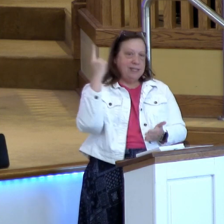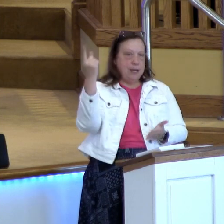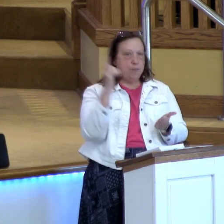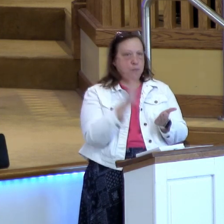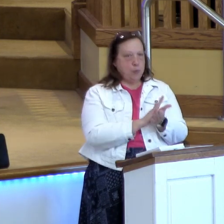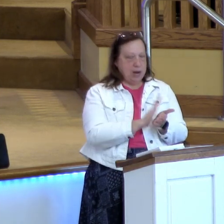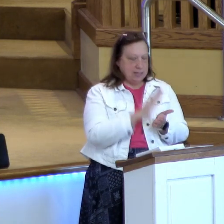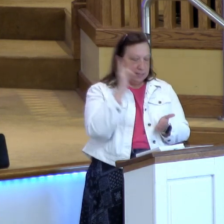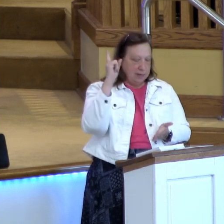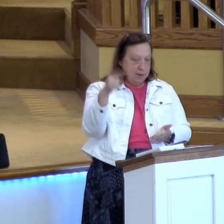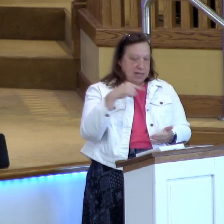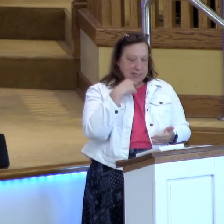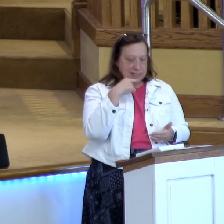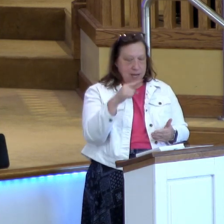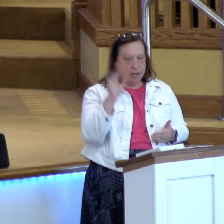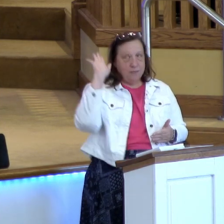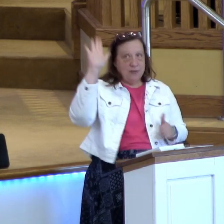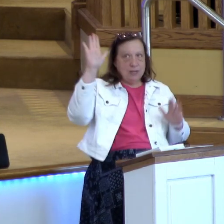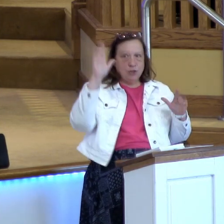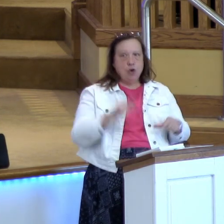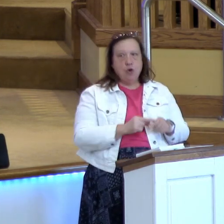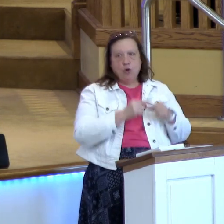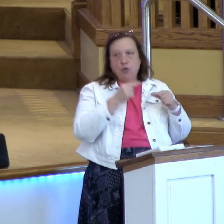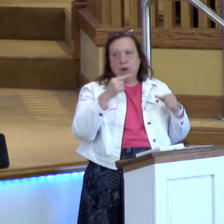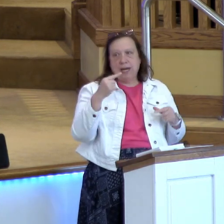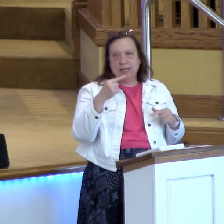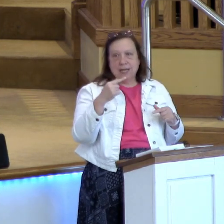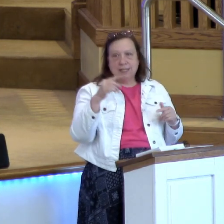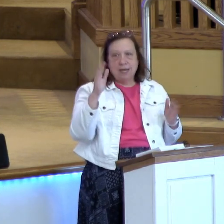Praise him, tell of his excellent greatness.